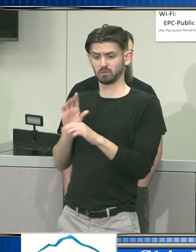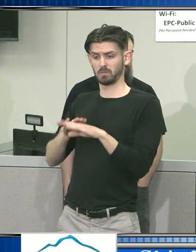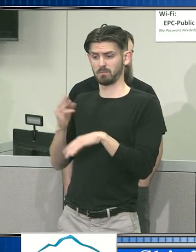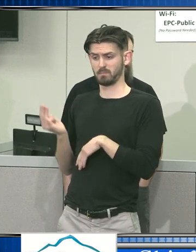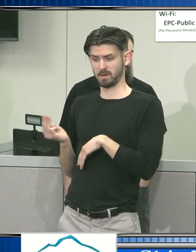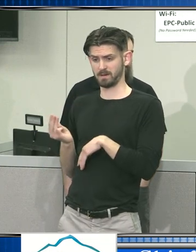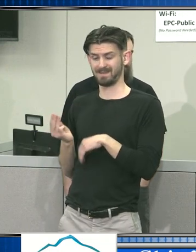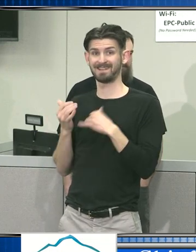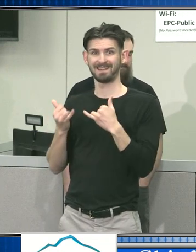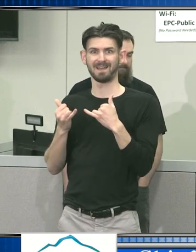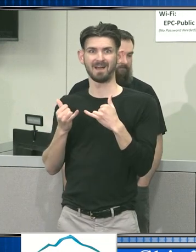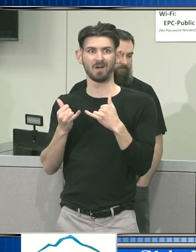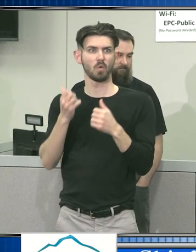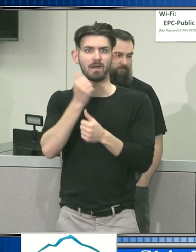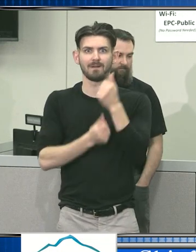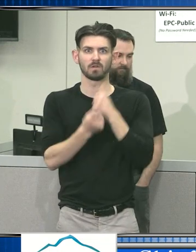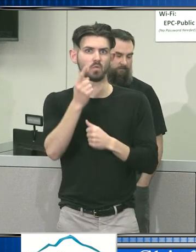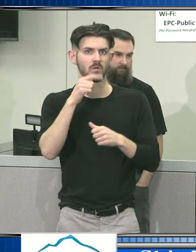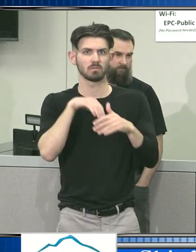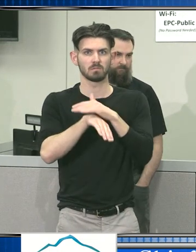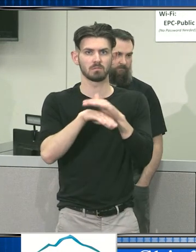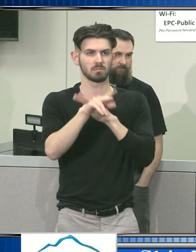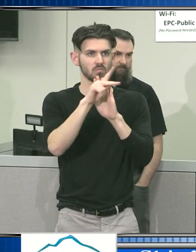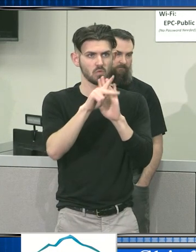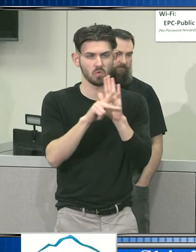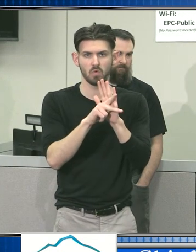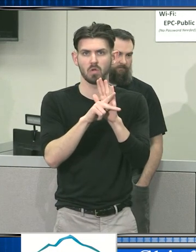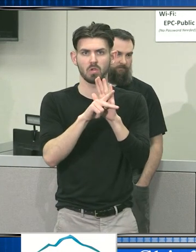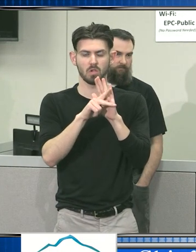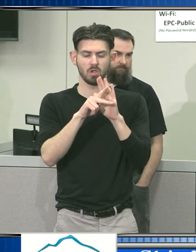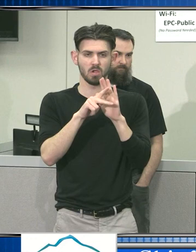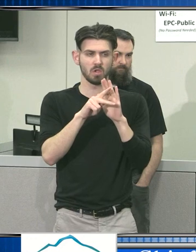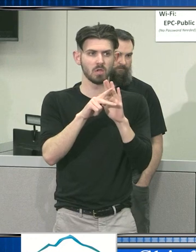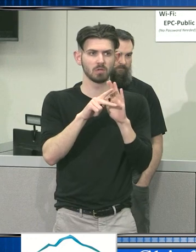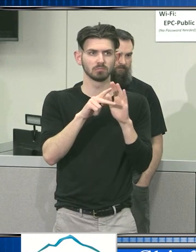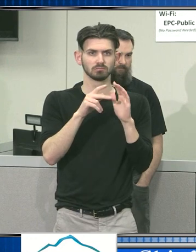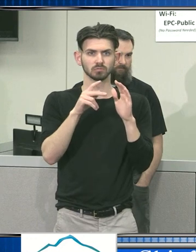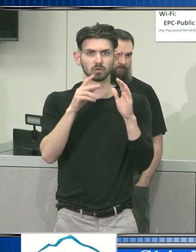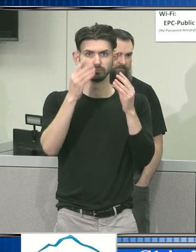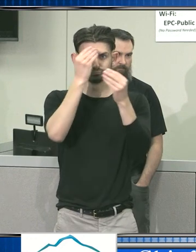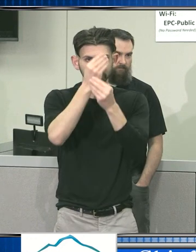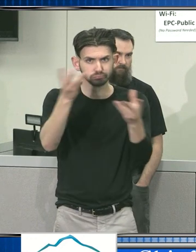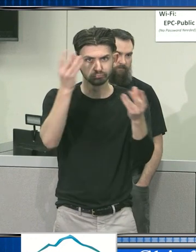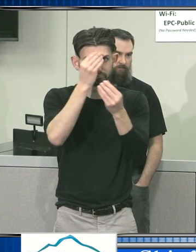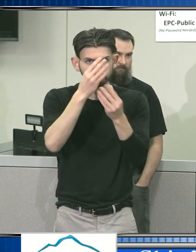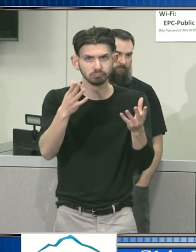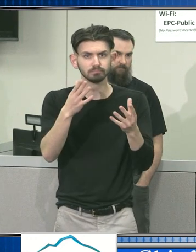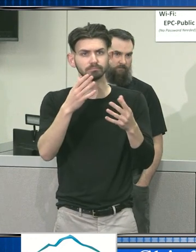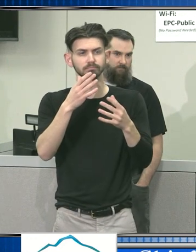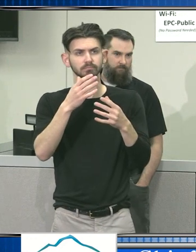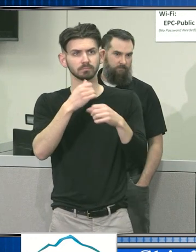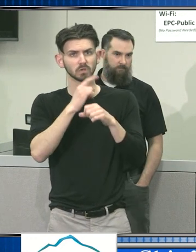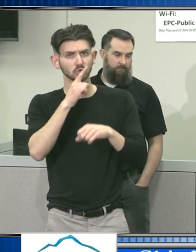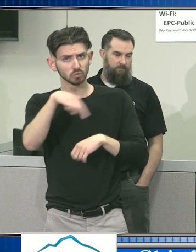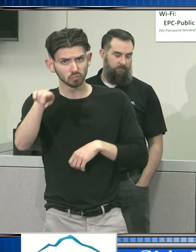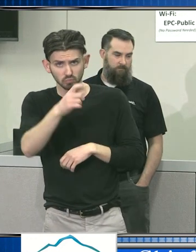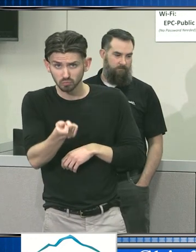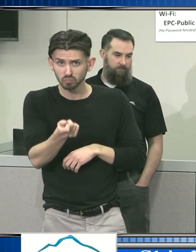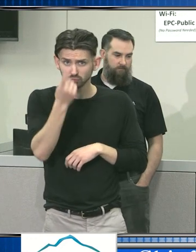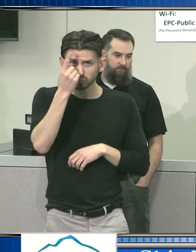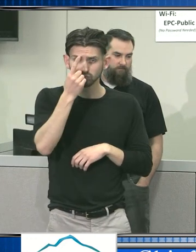now being fully implemented so that we understand the protocol and everybody has all of the correct direction to be able to implement that